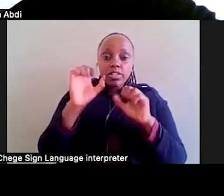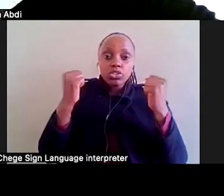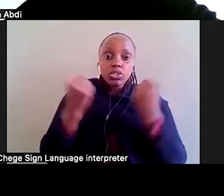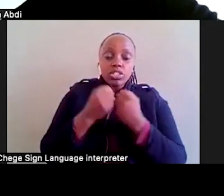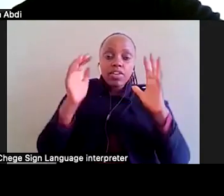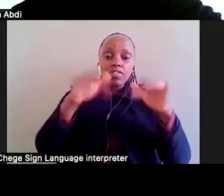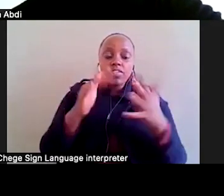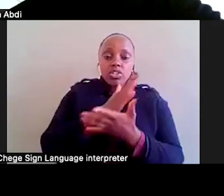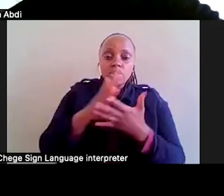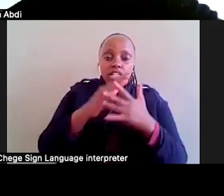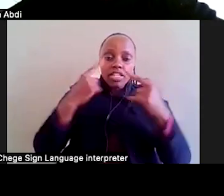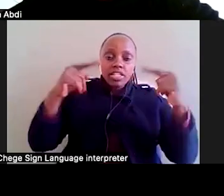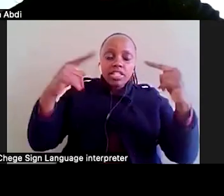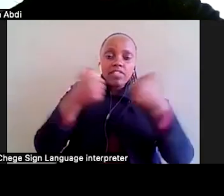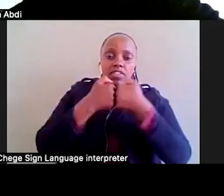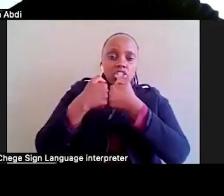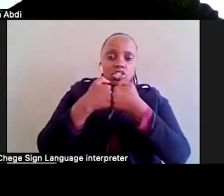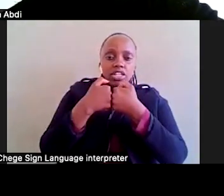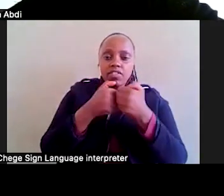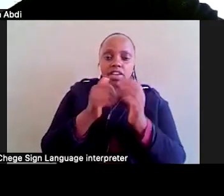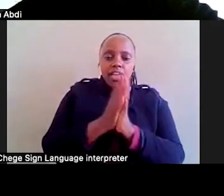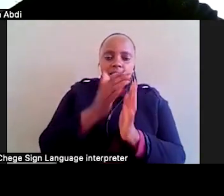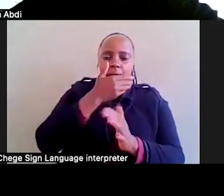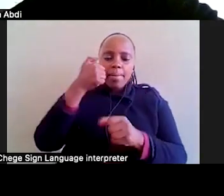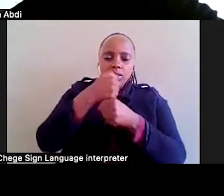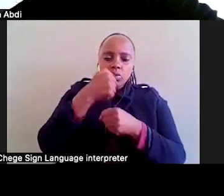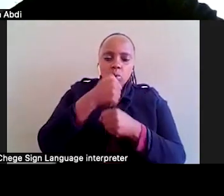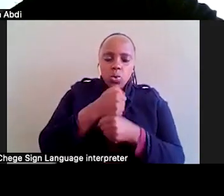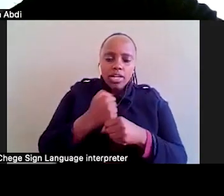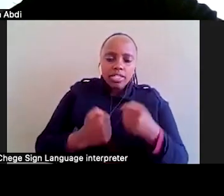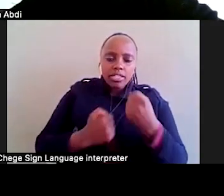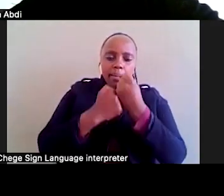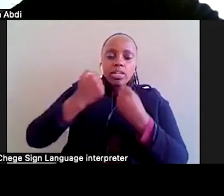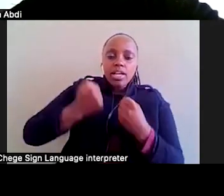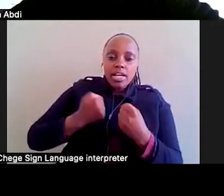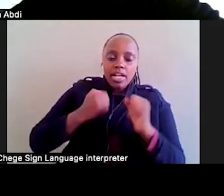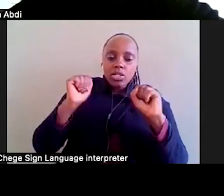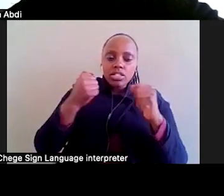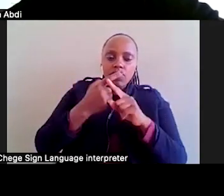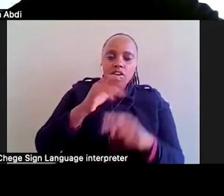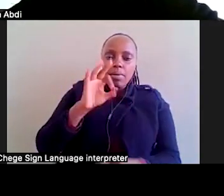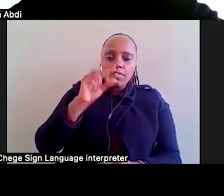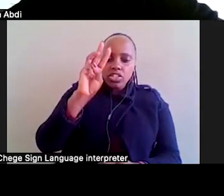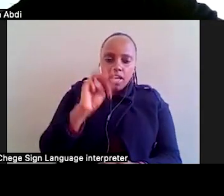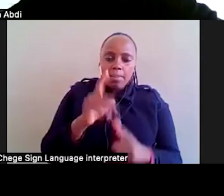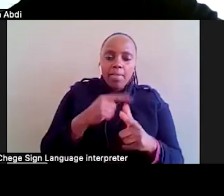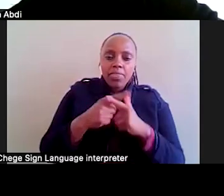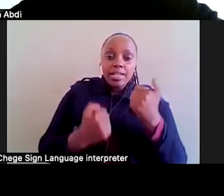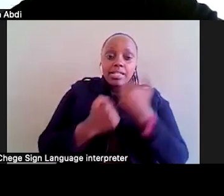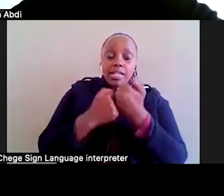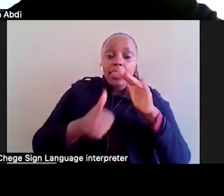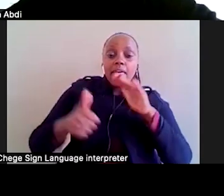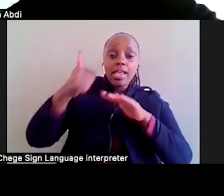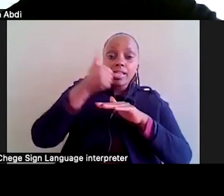to share successes, challenges, and best practices, supporting girls rescued from FGM, and supporting the establishment